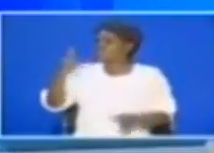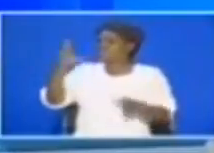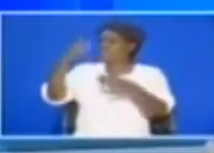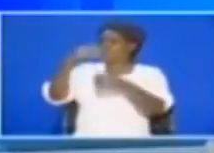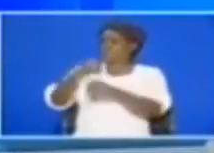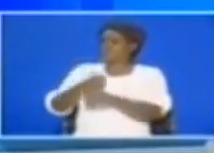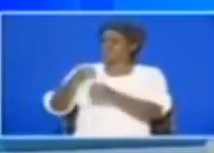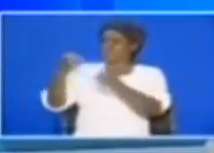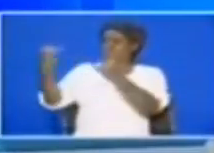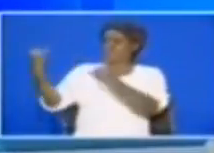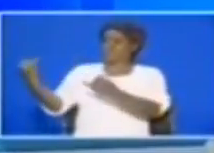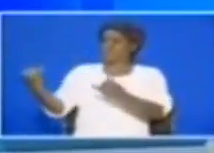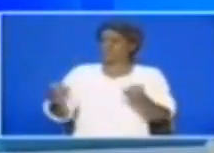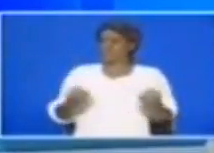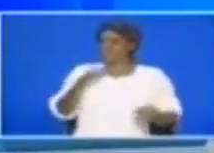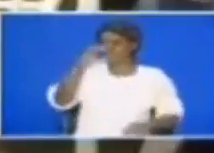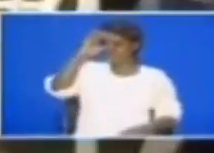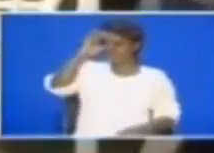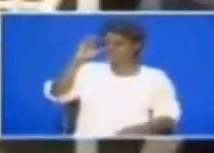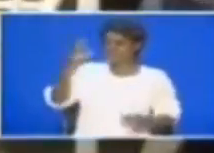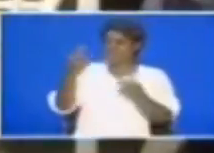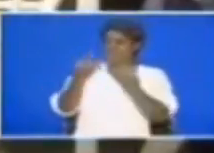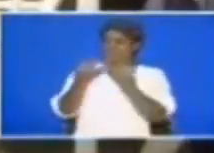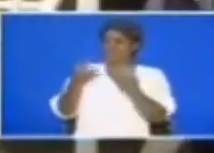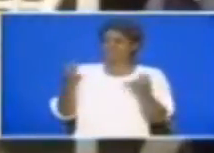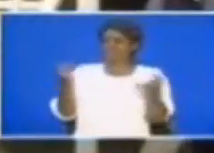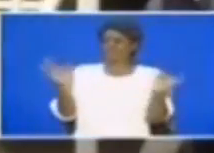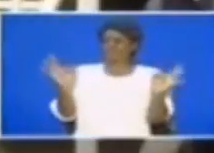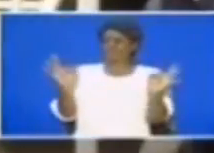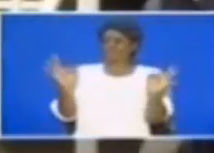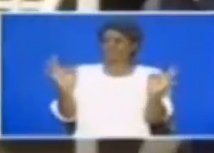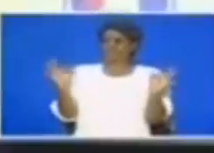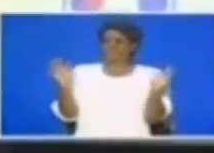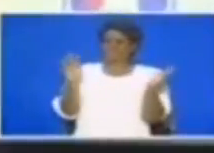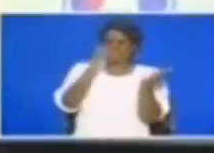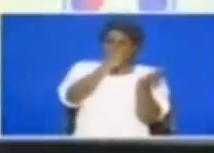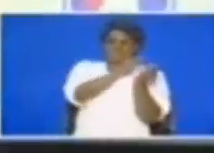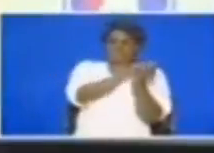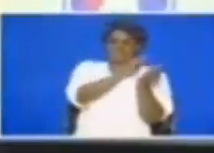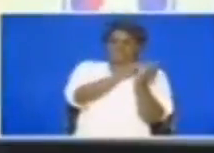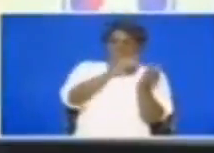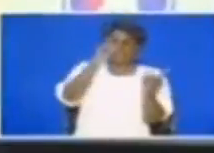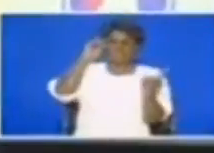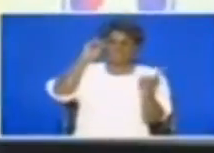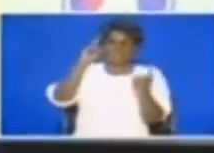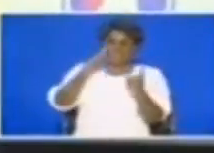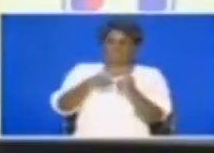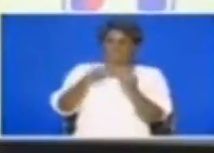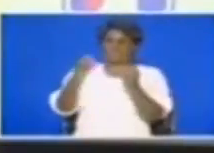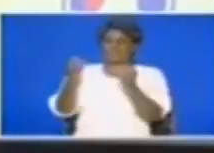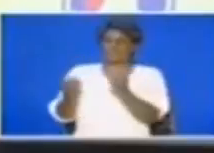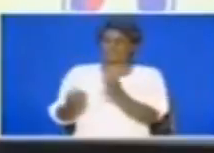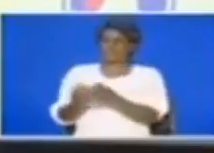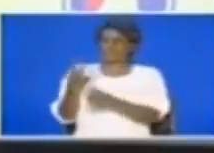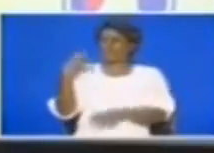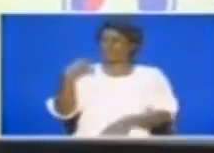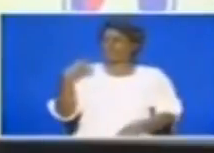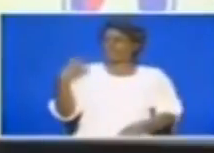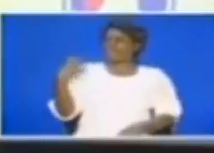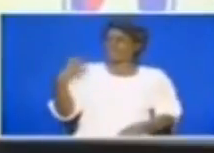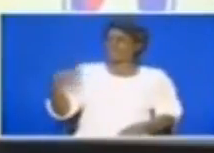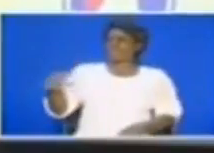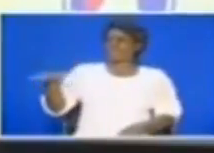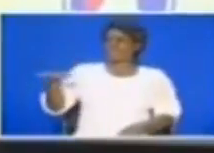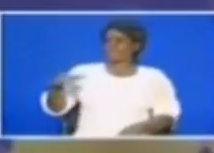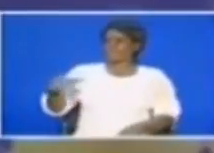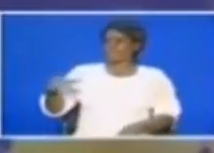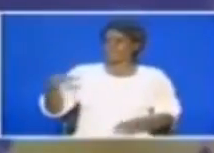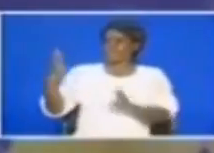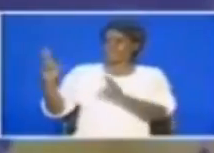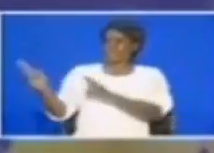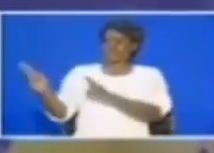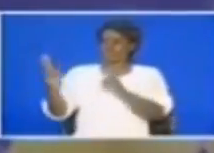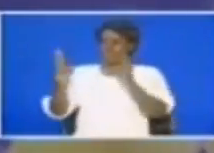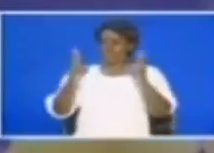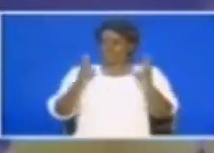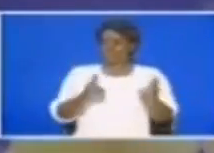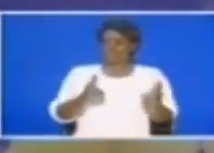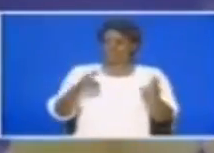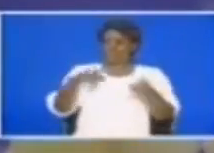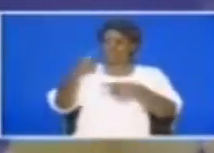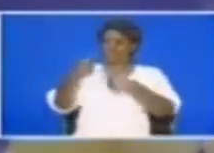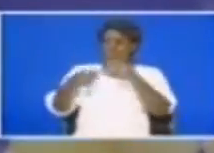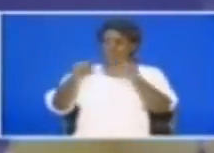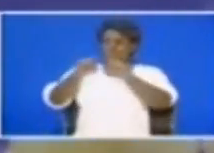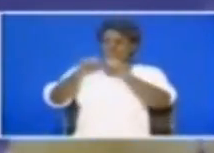further introduced concept of free-range farming that is targeted to generate wealth for farmers in the region in a natural, sustainable